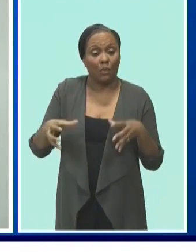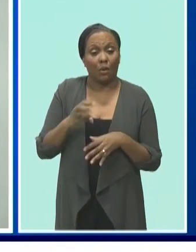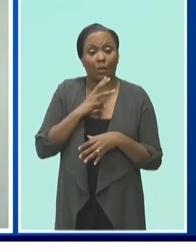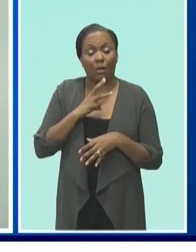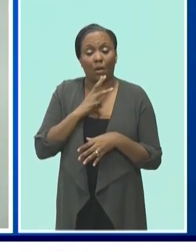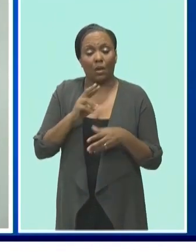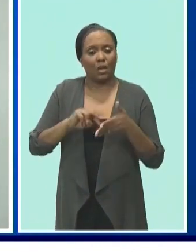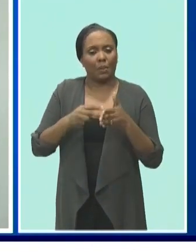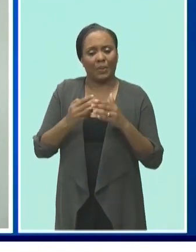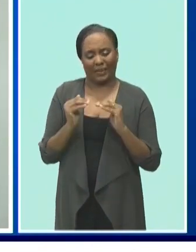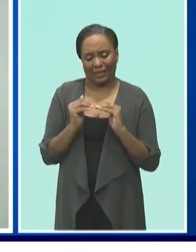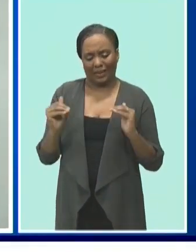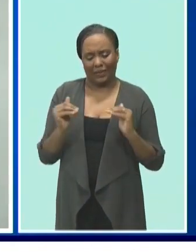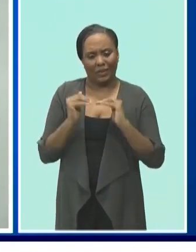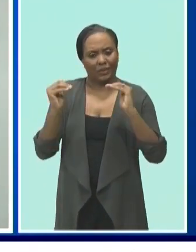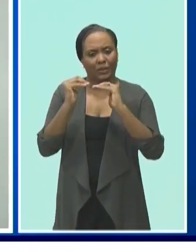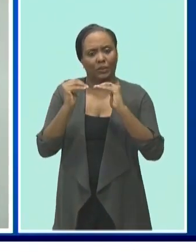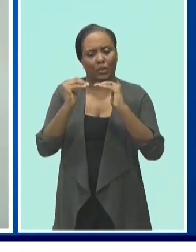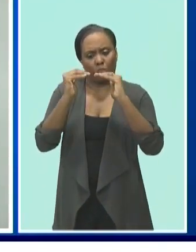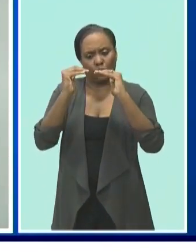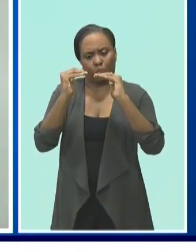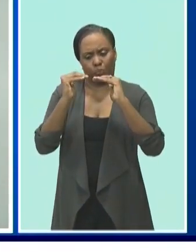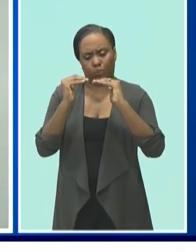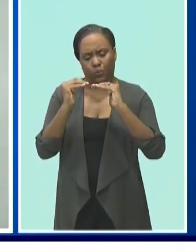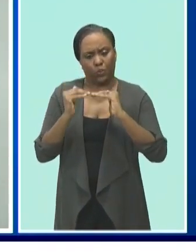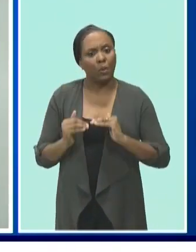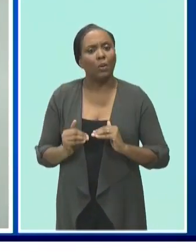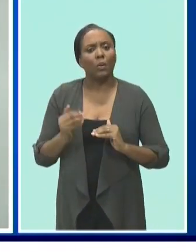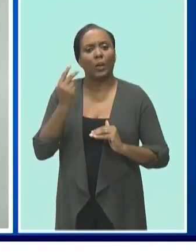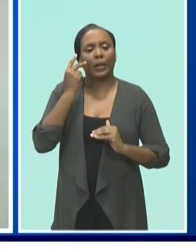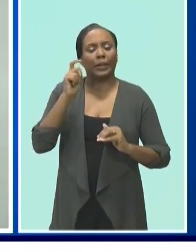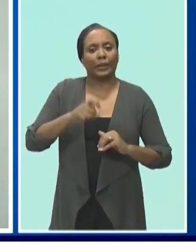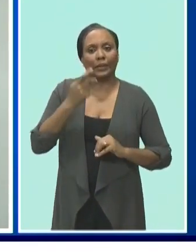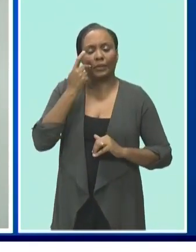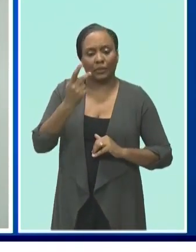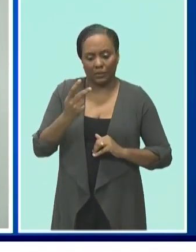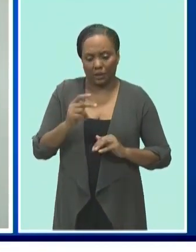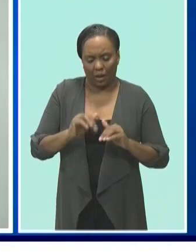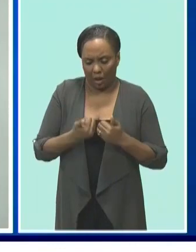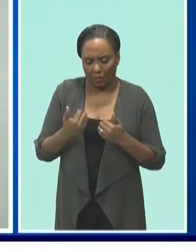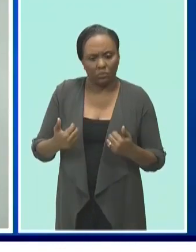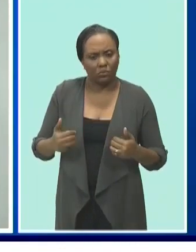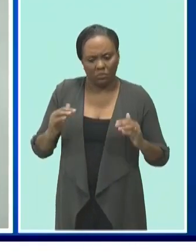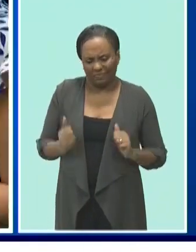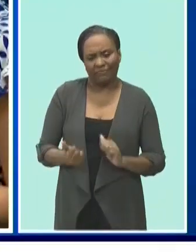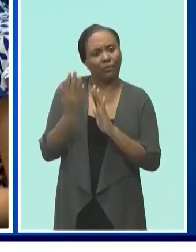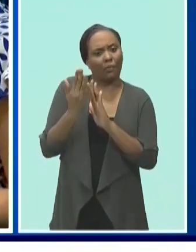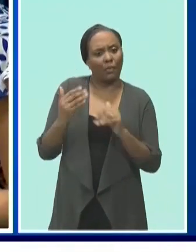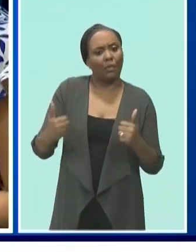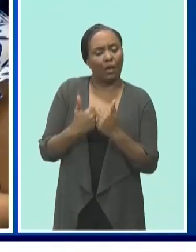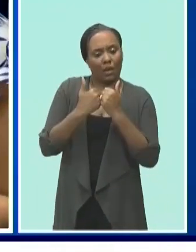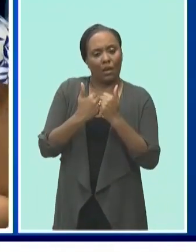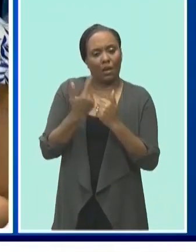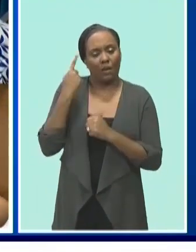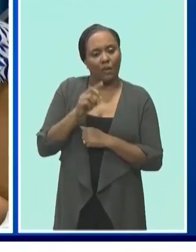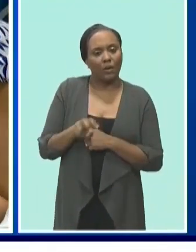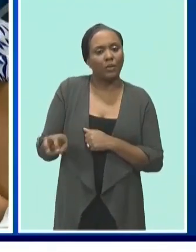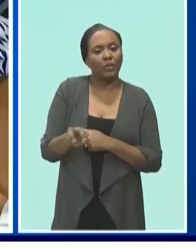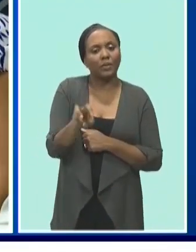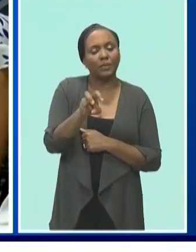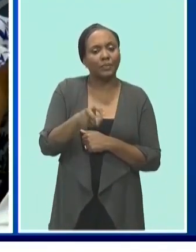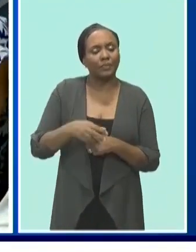that we have clear communication from the authorities on how we address our challenges we would face in the tourism sector.